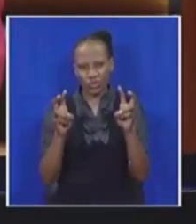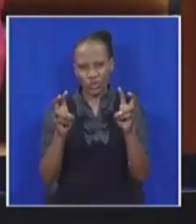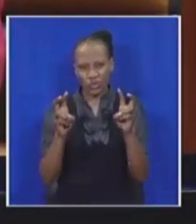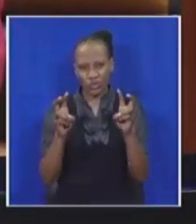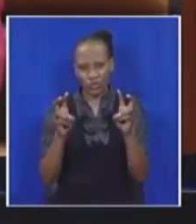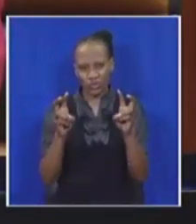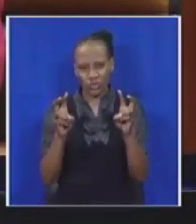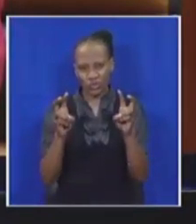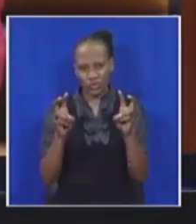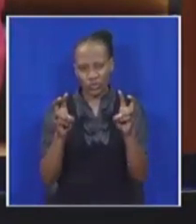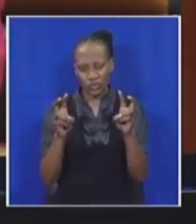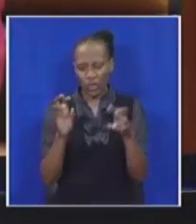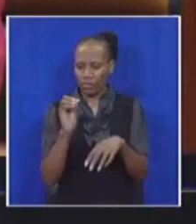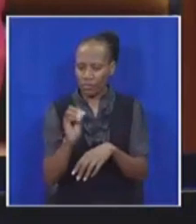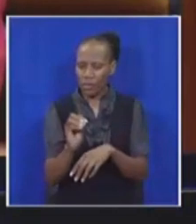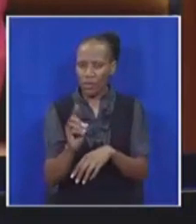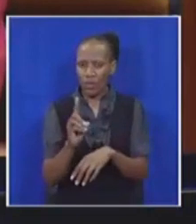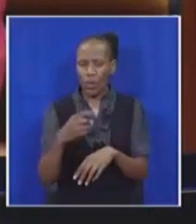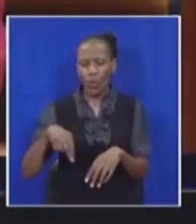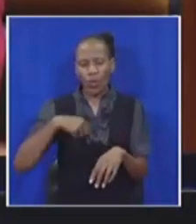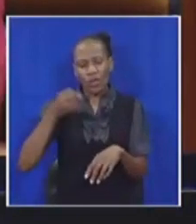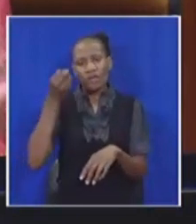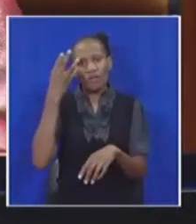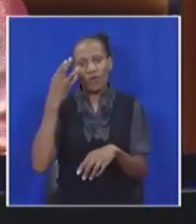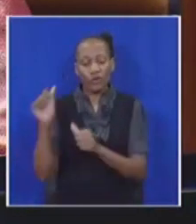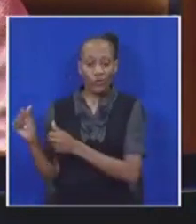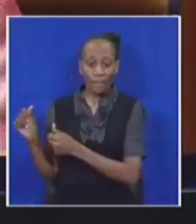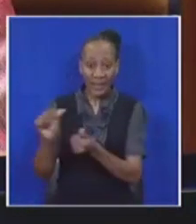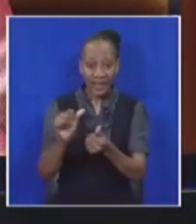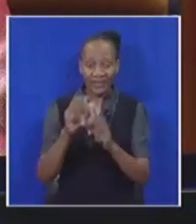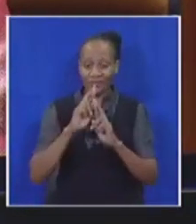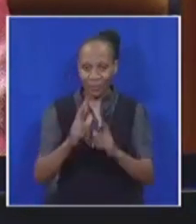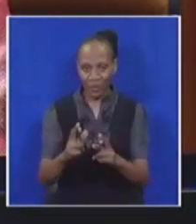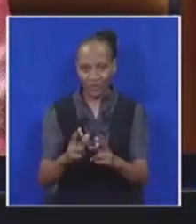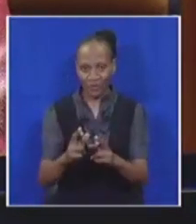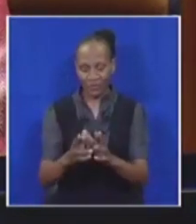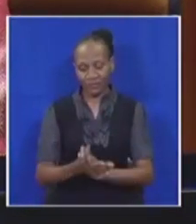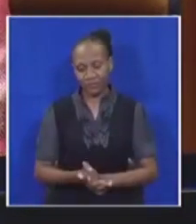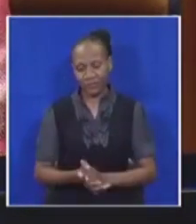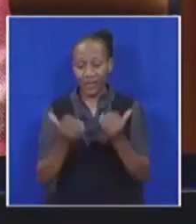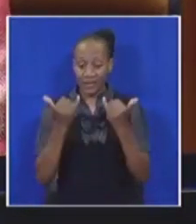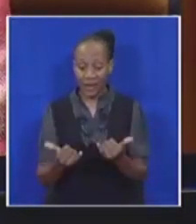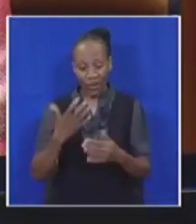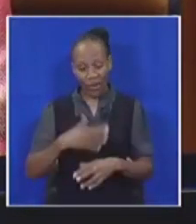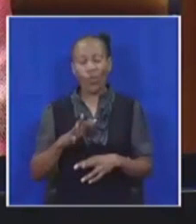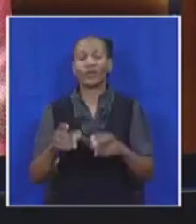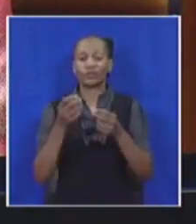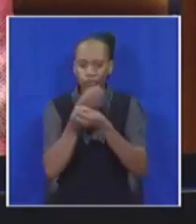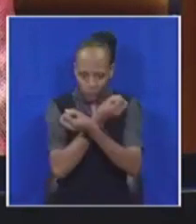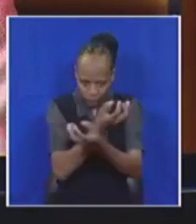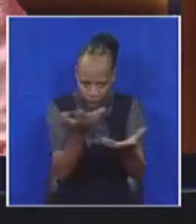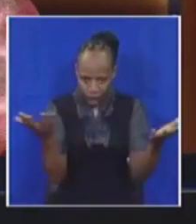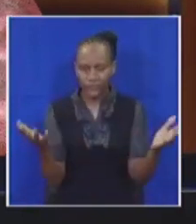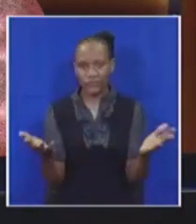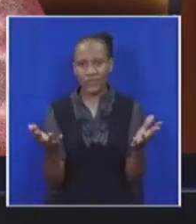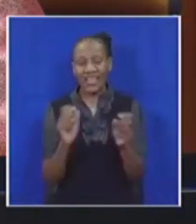the issues that were raised, we committed to get back to the House. And I would now like to address the joint sitting on